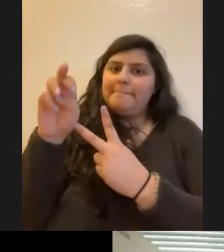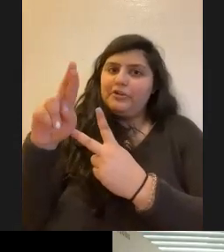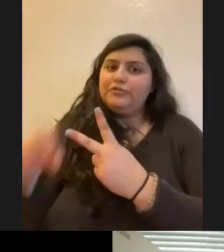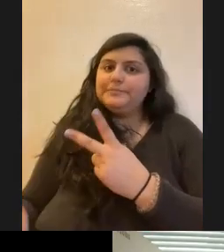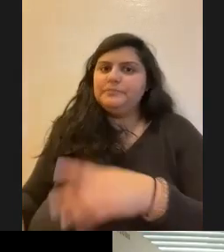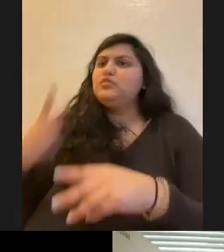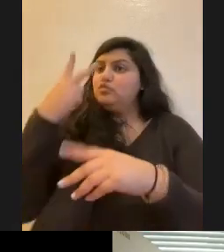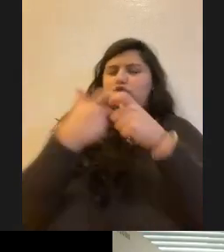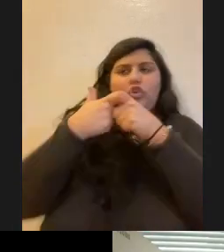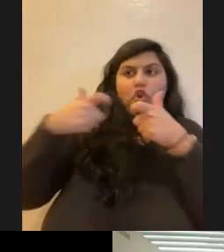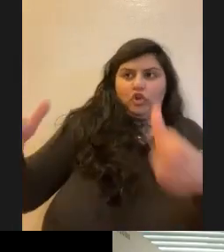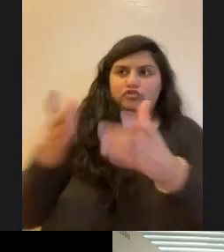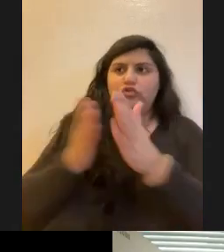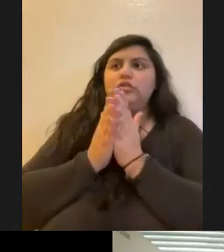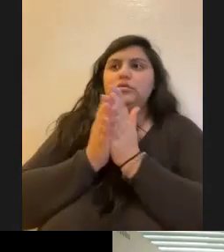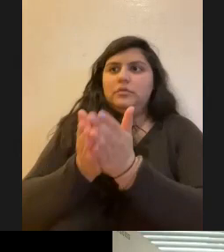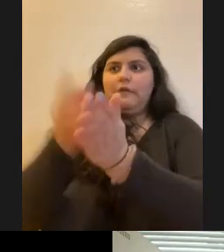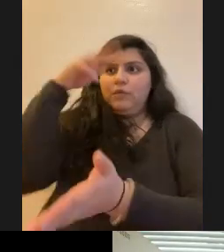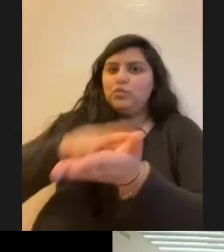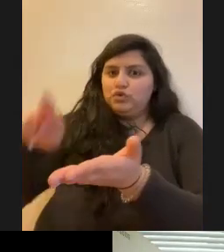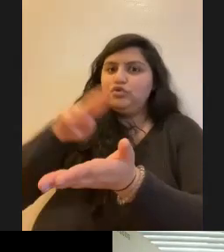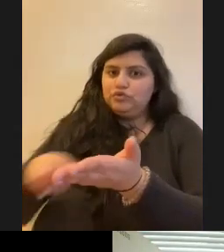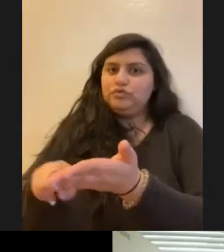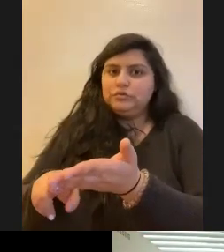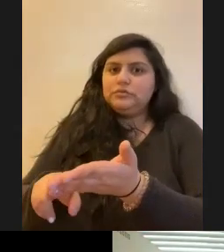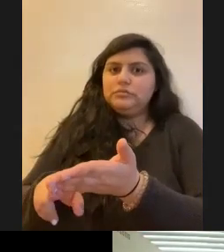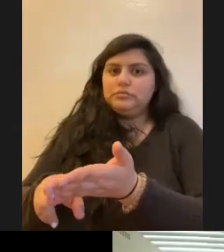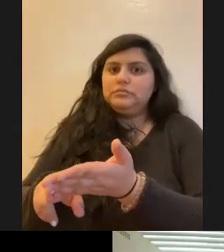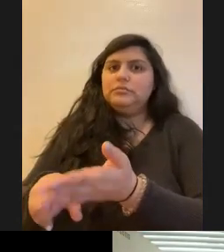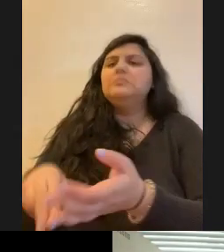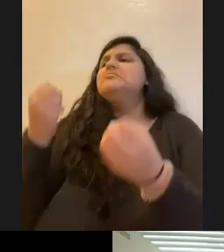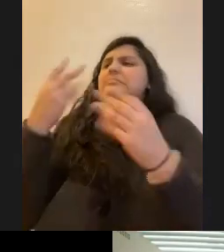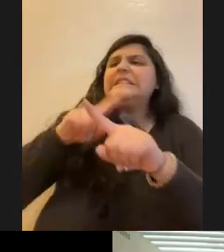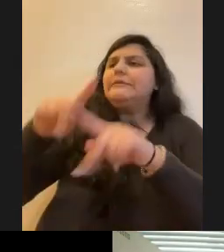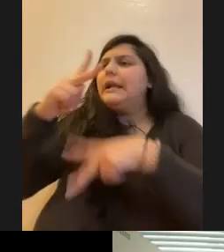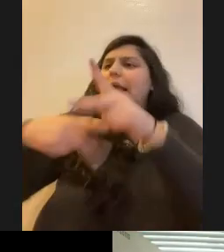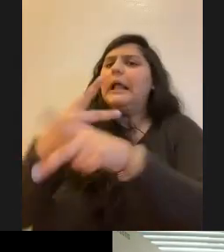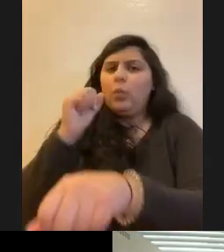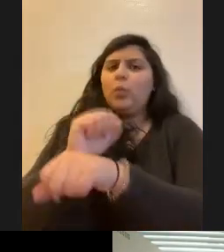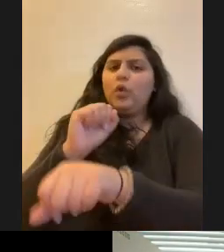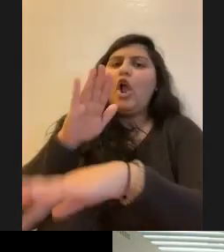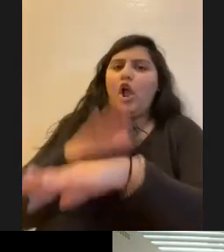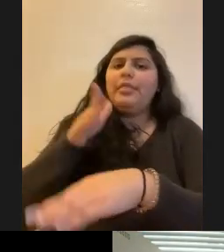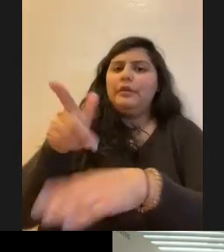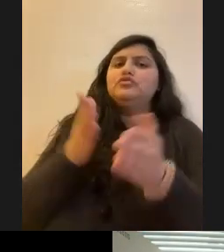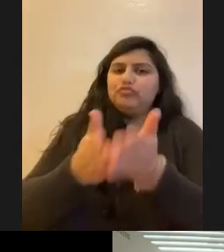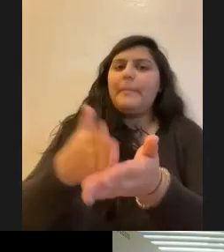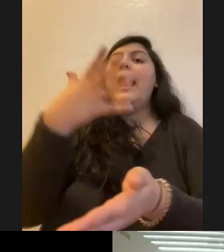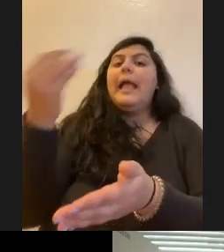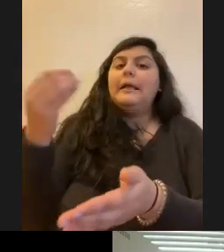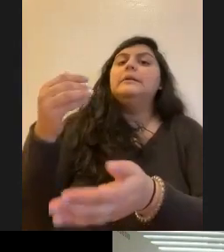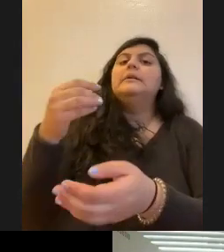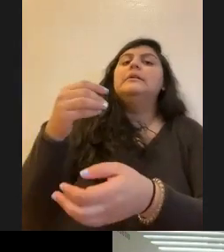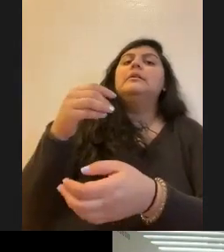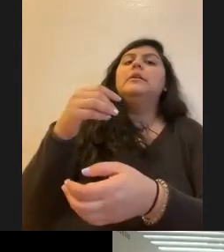research vessels. They're used for like lots of different types of work. And even the cruise I was on, my group